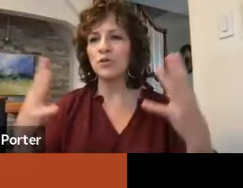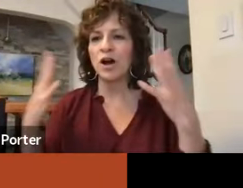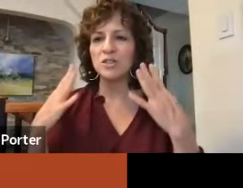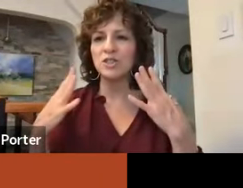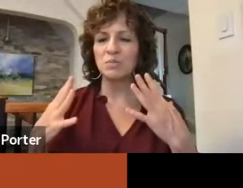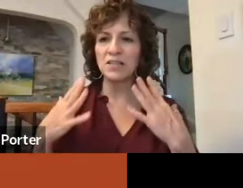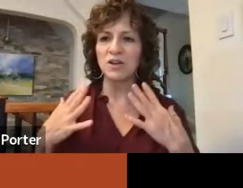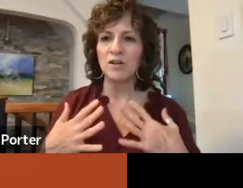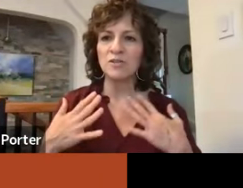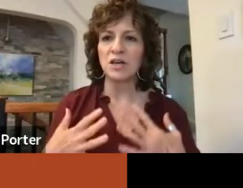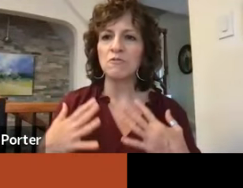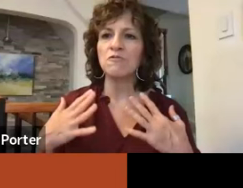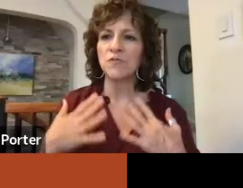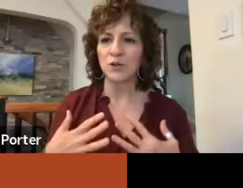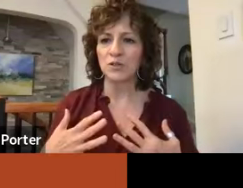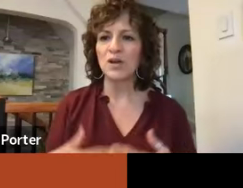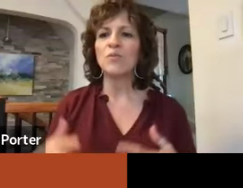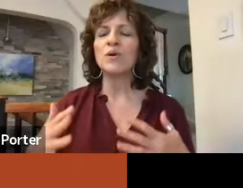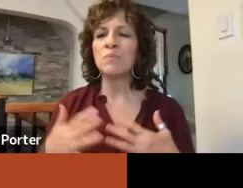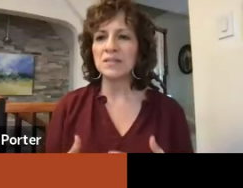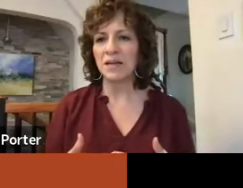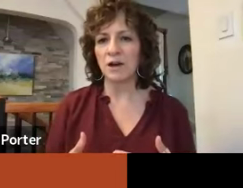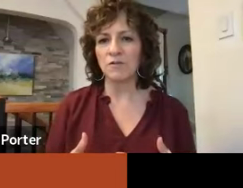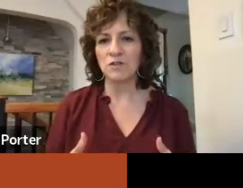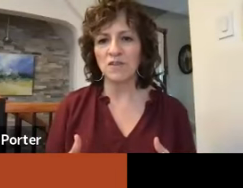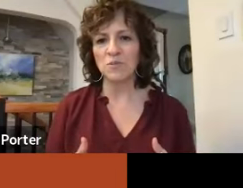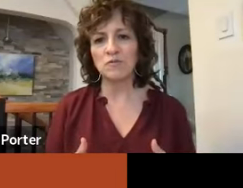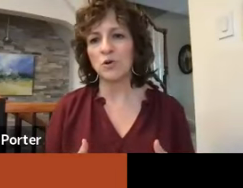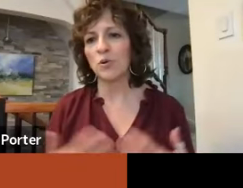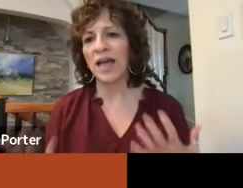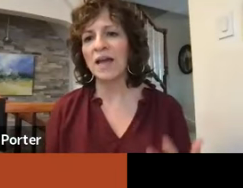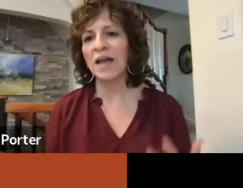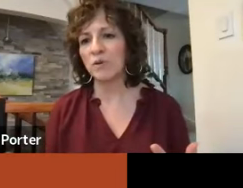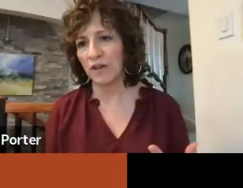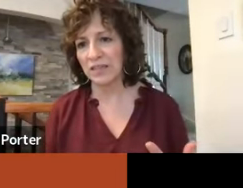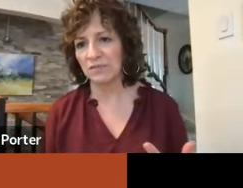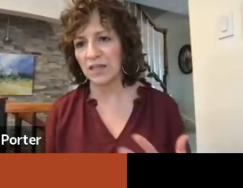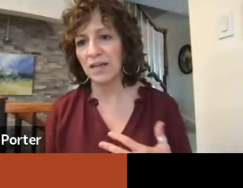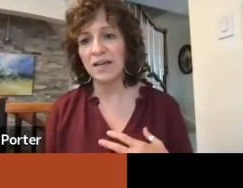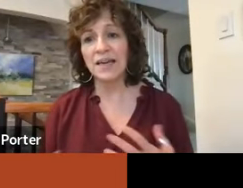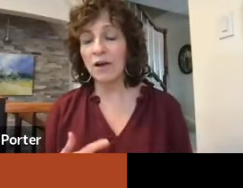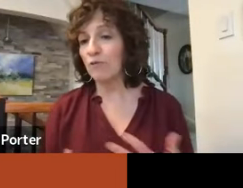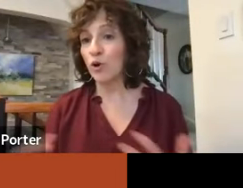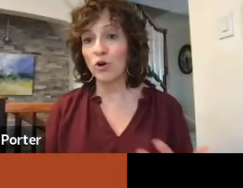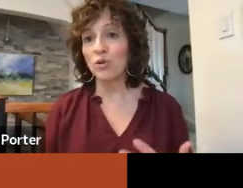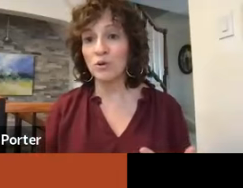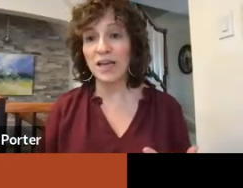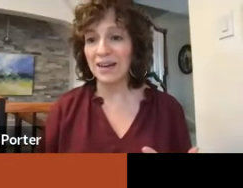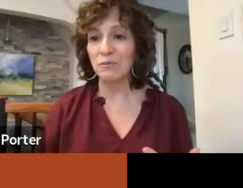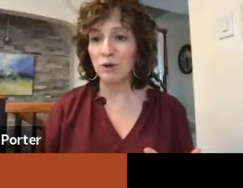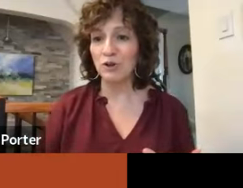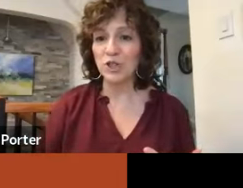you know, put the oxygen mask on yourself first. We must take care of ourselves before we're capable of effectively caring for